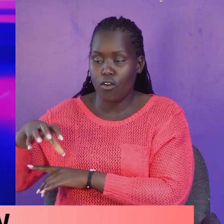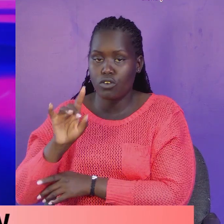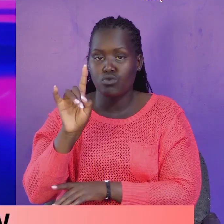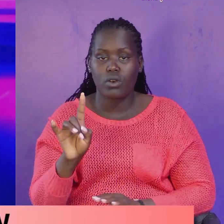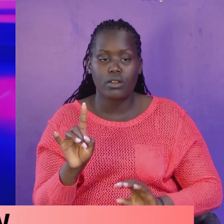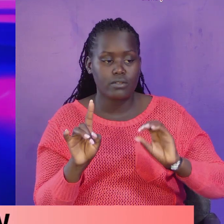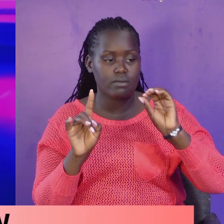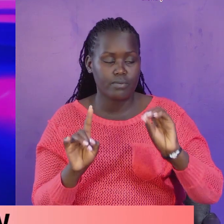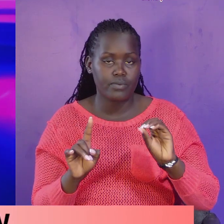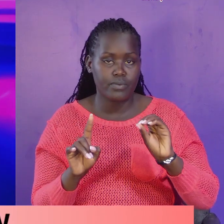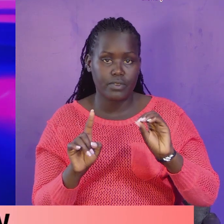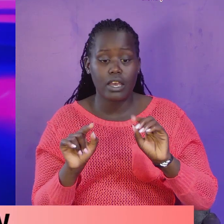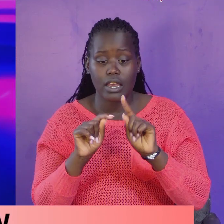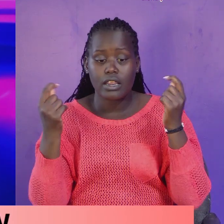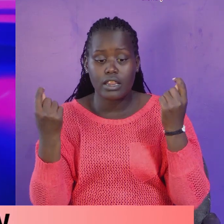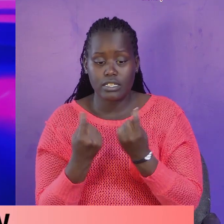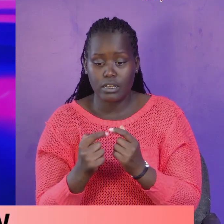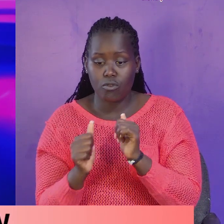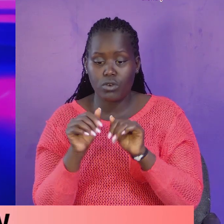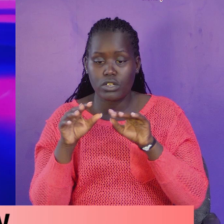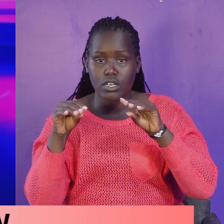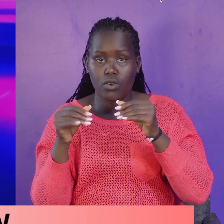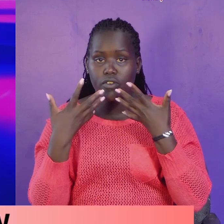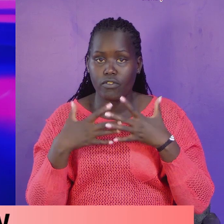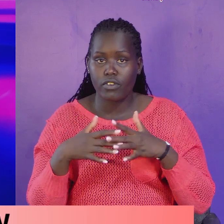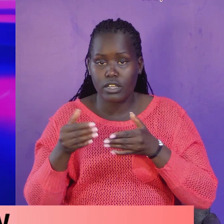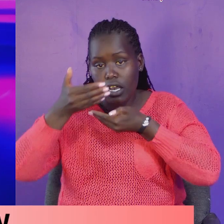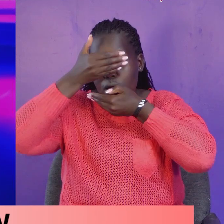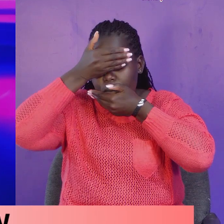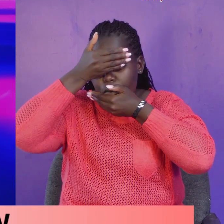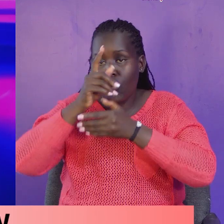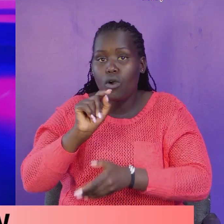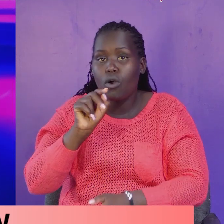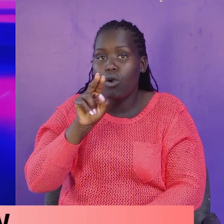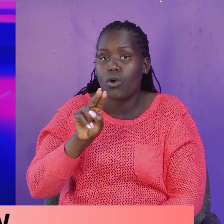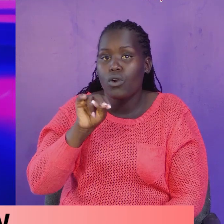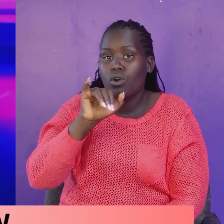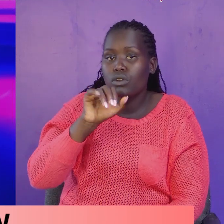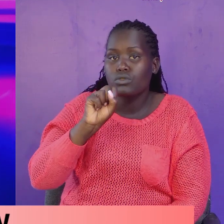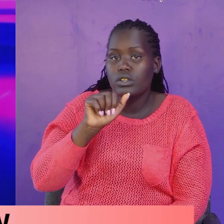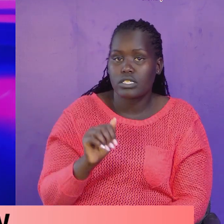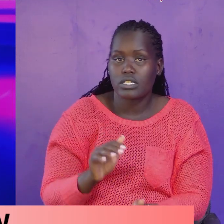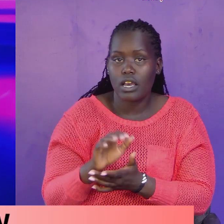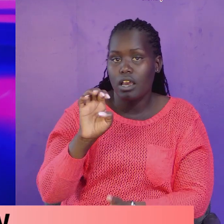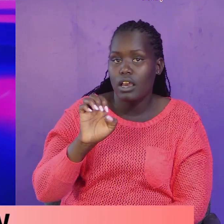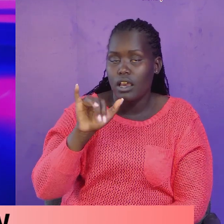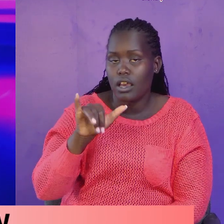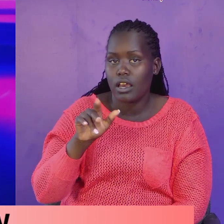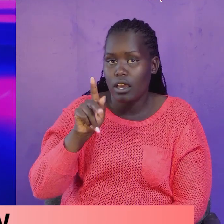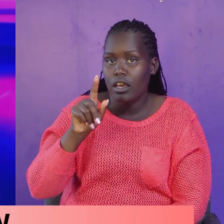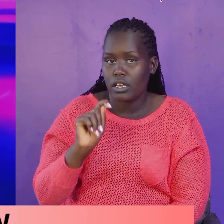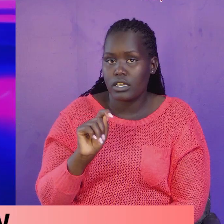So the teams that have already qualified are Morocco, Tunisia, Egypt,